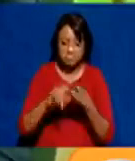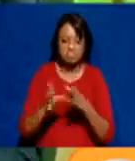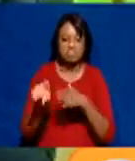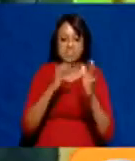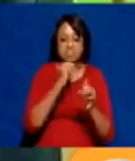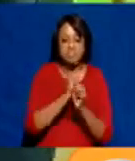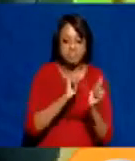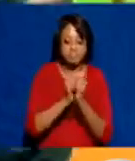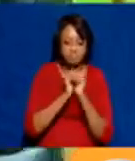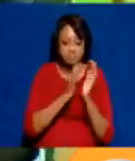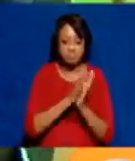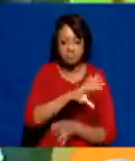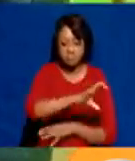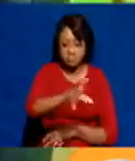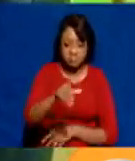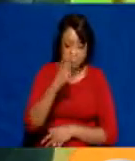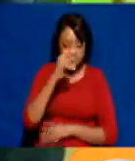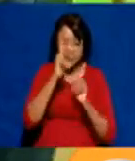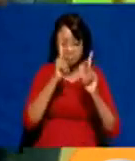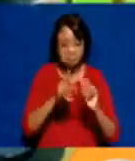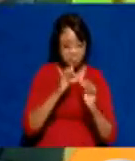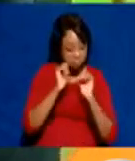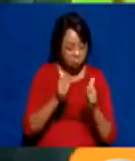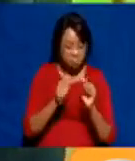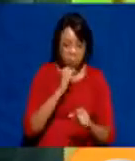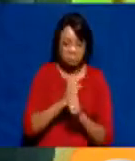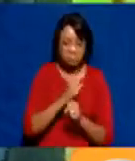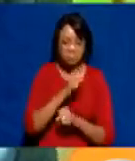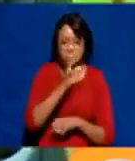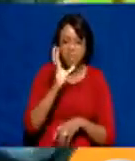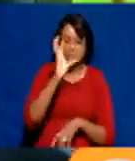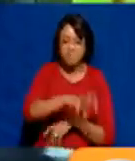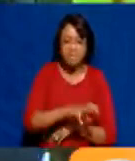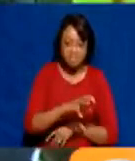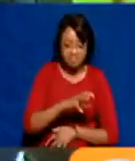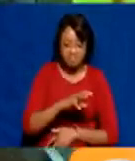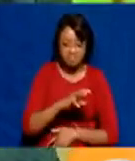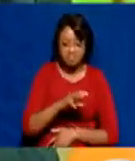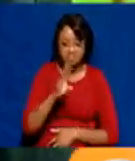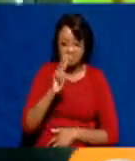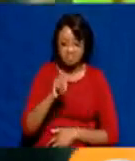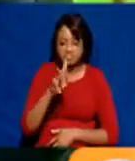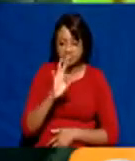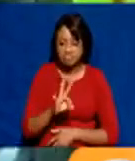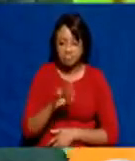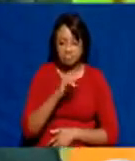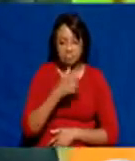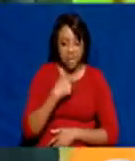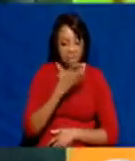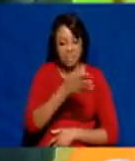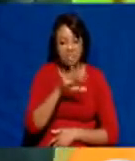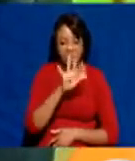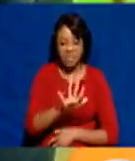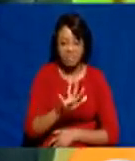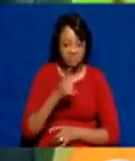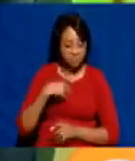you know, because Kisumu has done quite tremendous work. Yeah. And they've set up, I think, one of the first county established MRFs, right? They have about 5 right now. Mm-hmm. And we